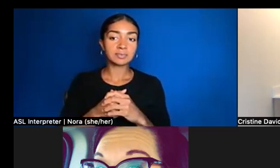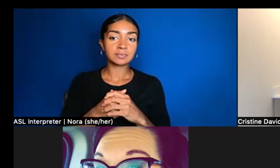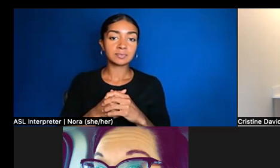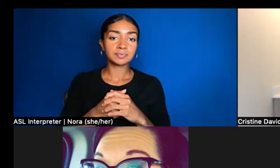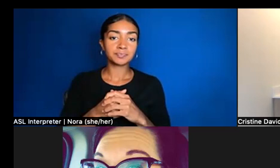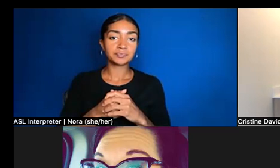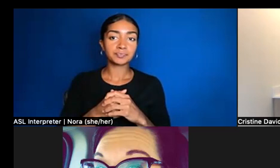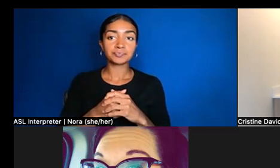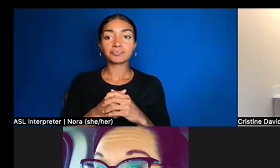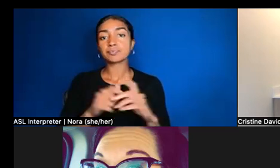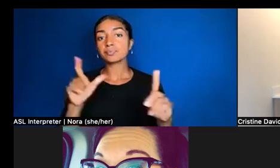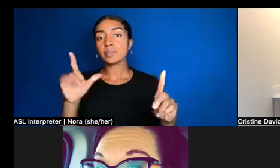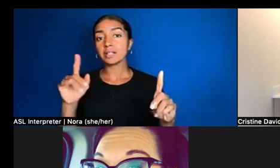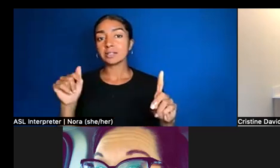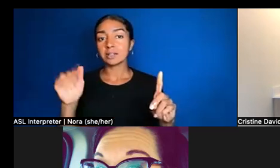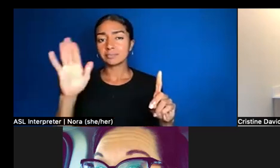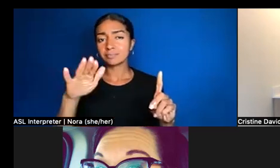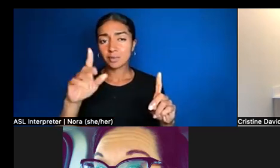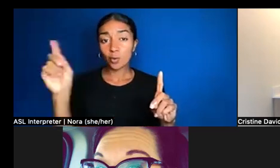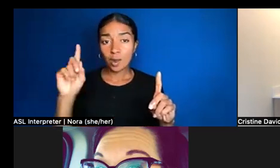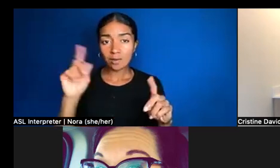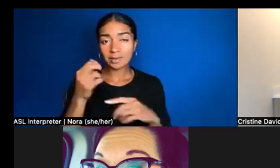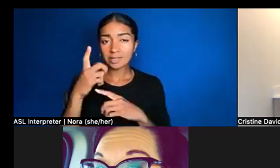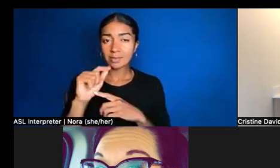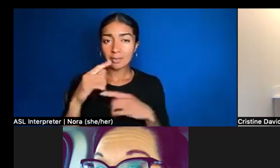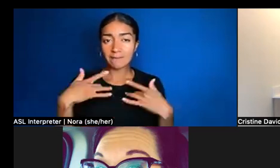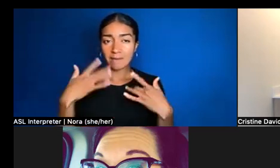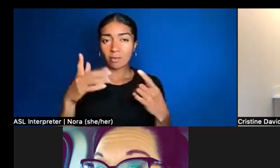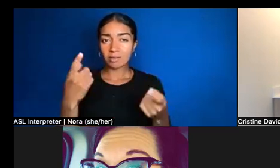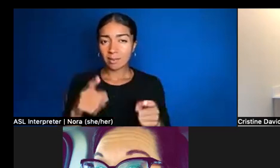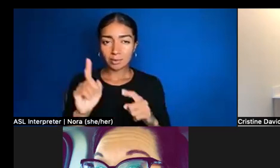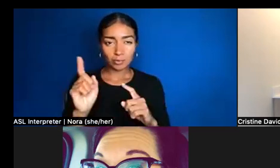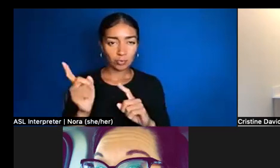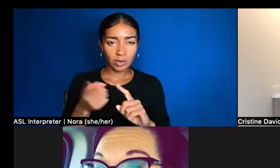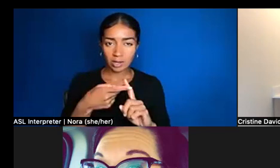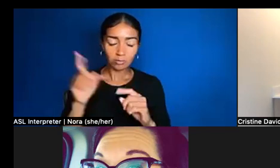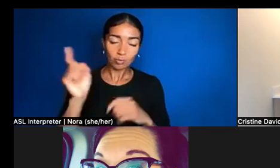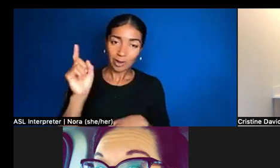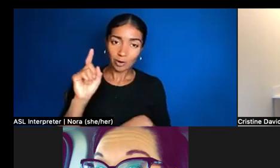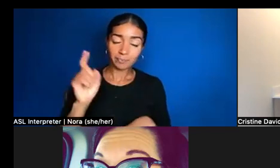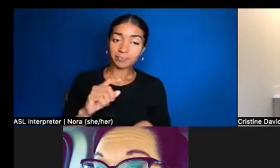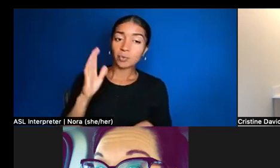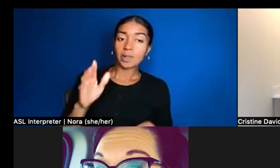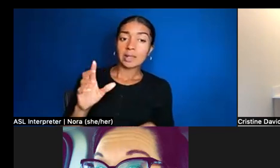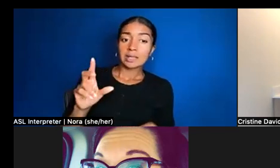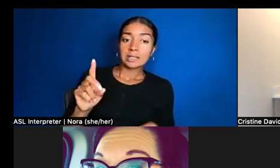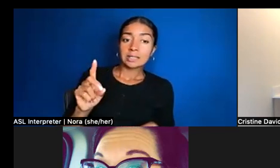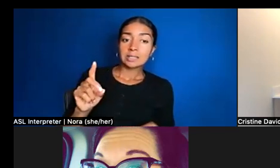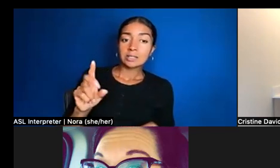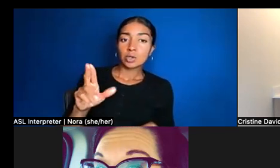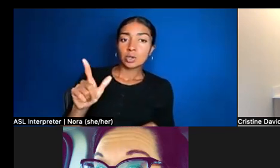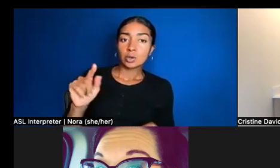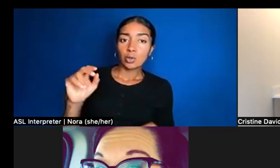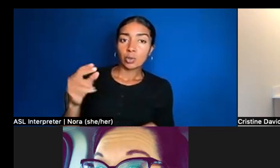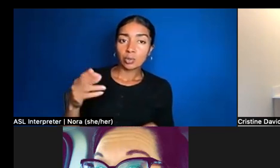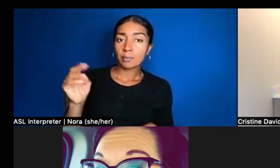where will the September event be held, the 40-hour? It's going to be in Duluth, Minnesota, but I don't know exactly where yet.